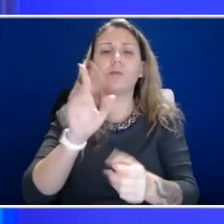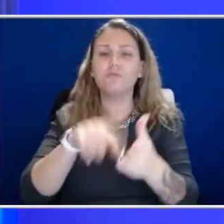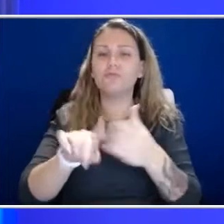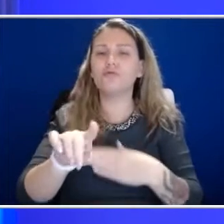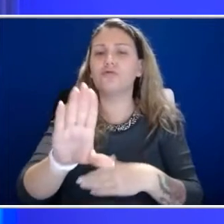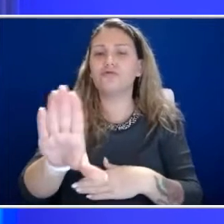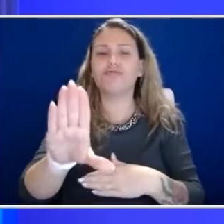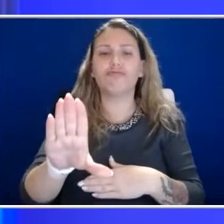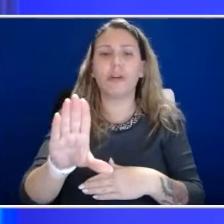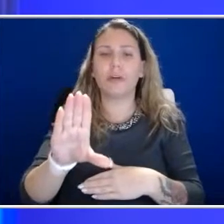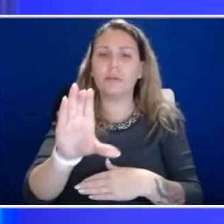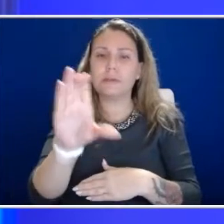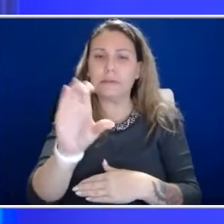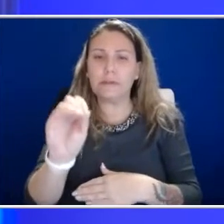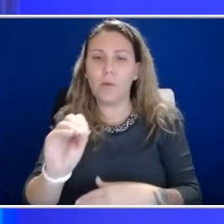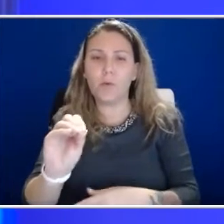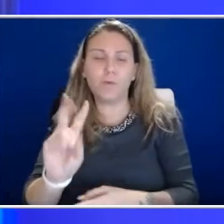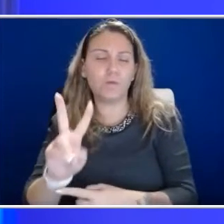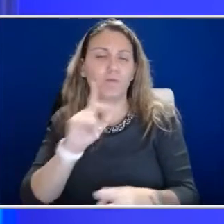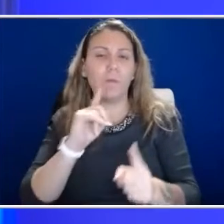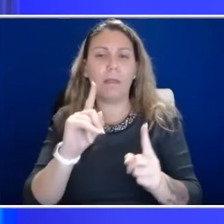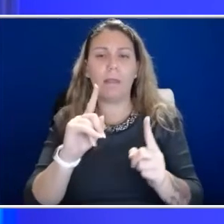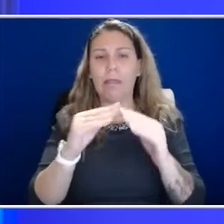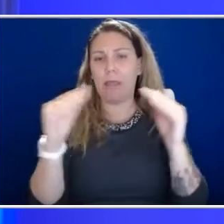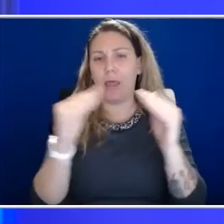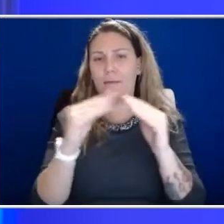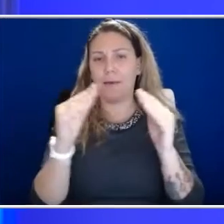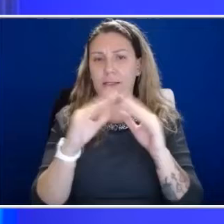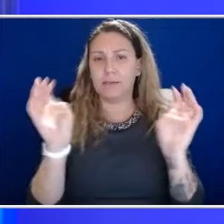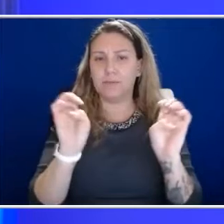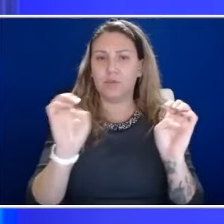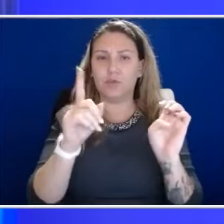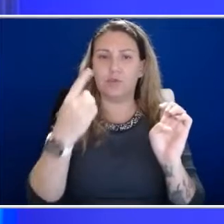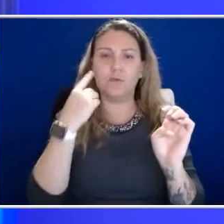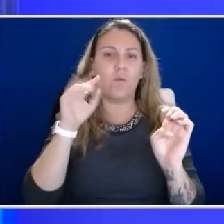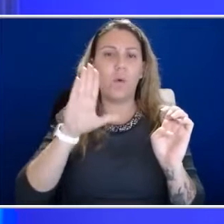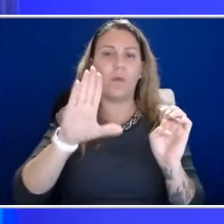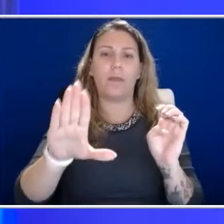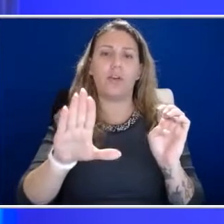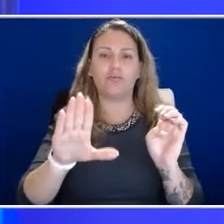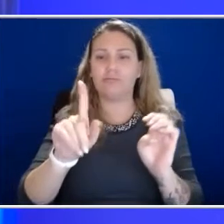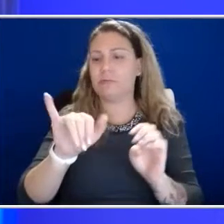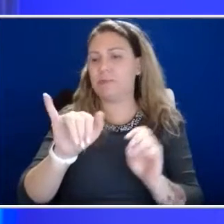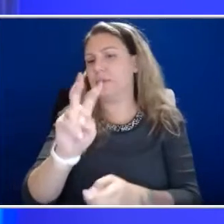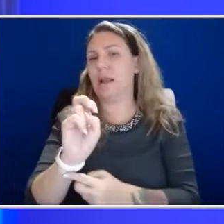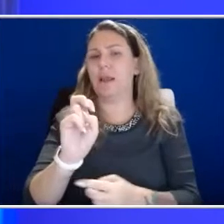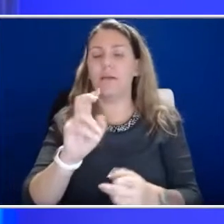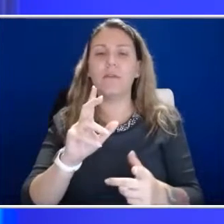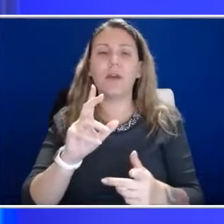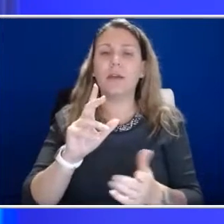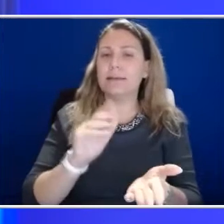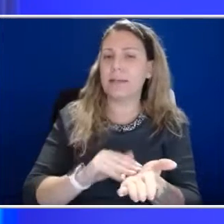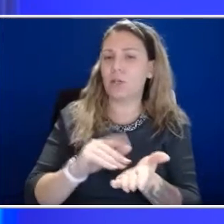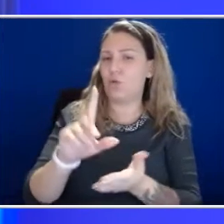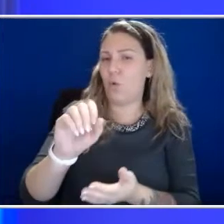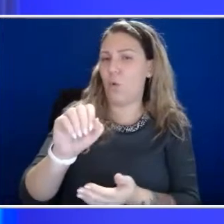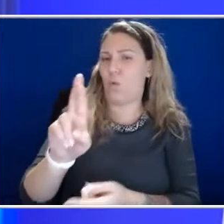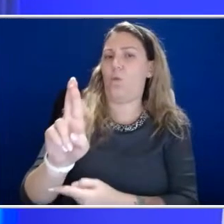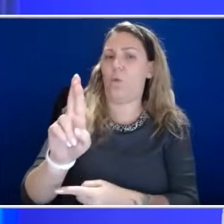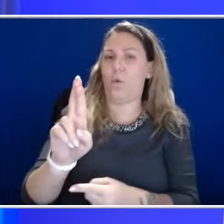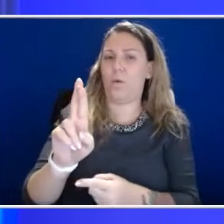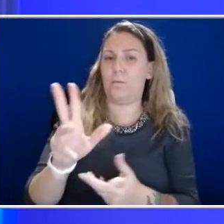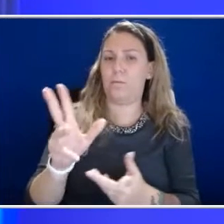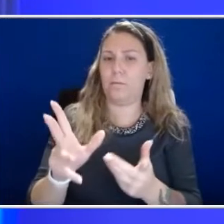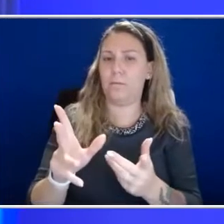and emergently arranging for their dives. And Dr. Orr, who is most of the